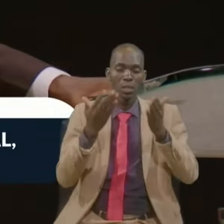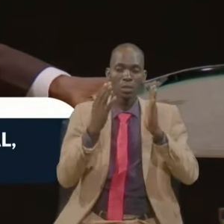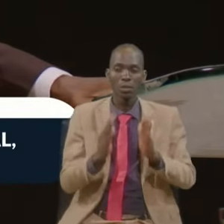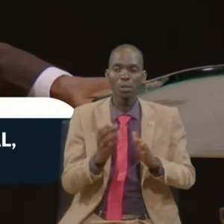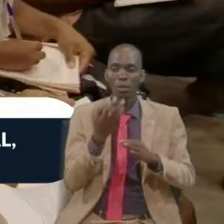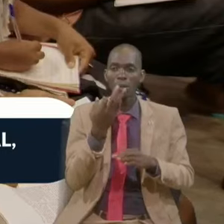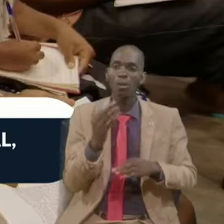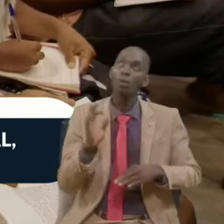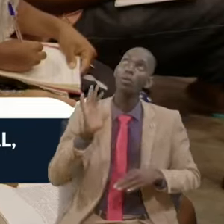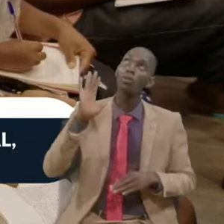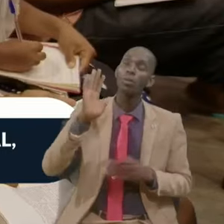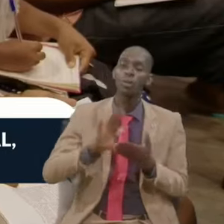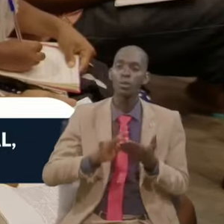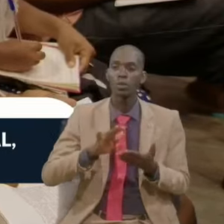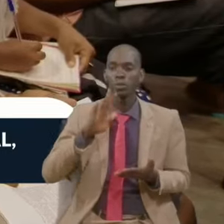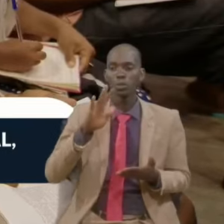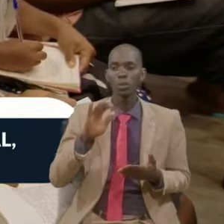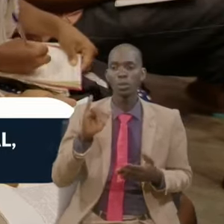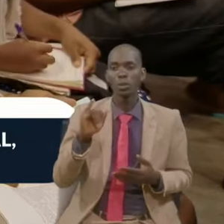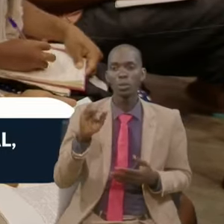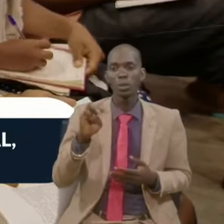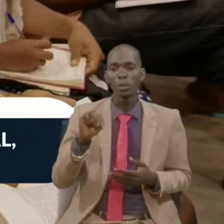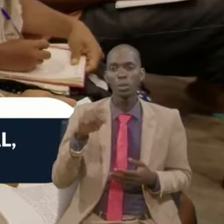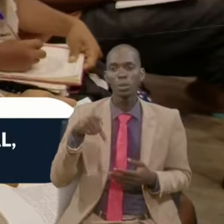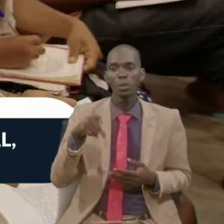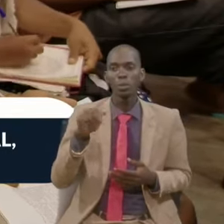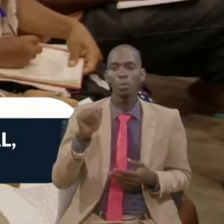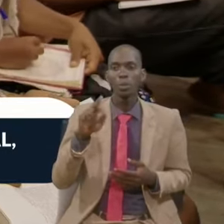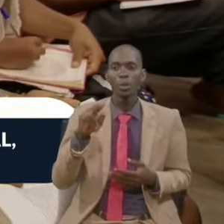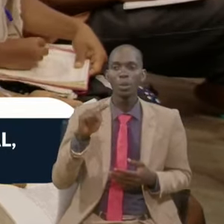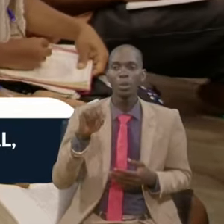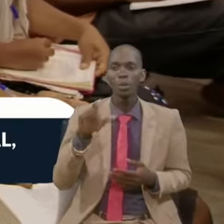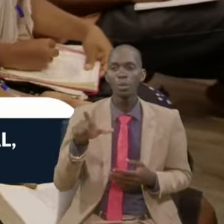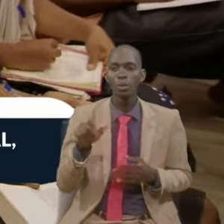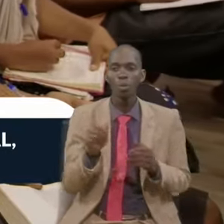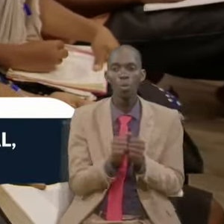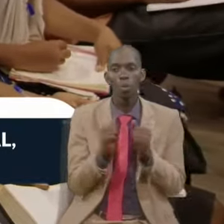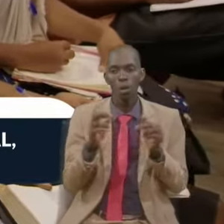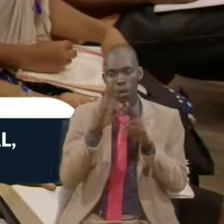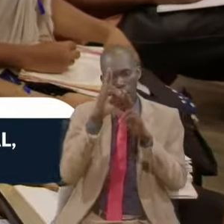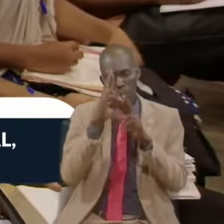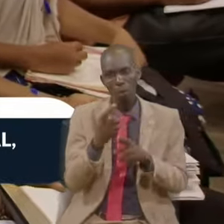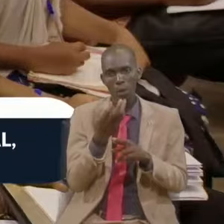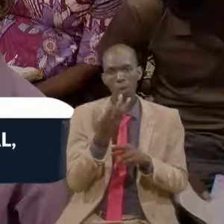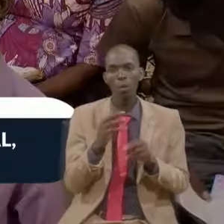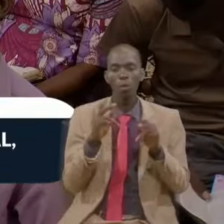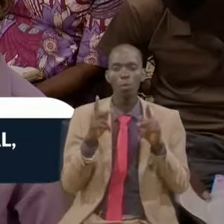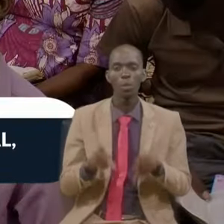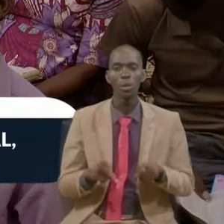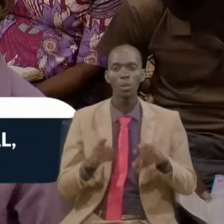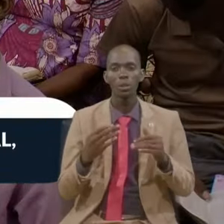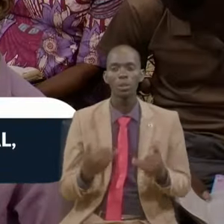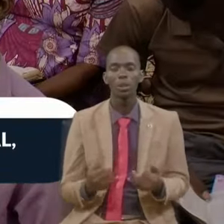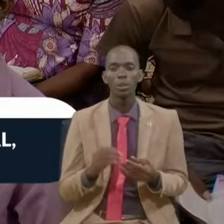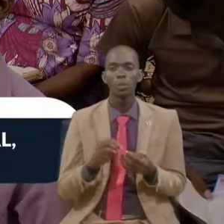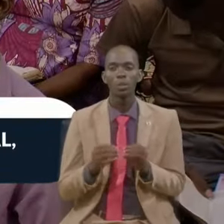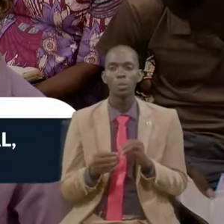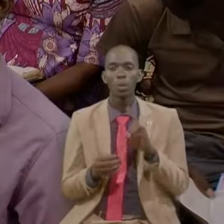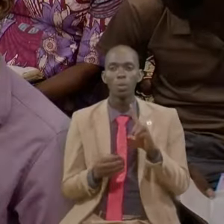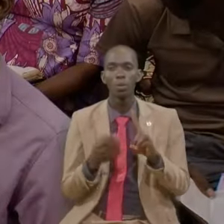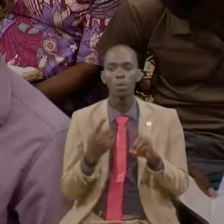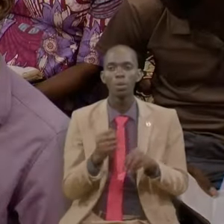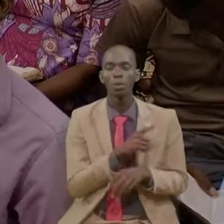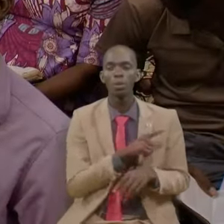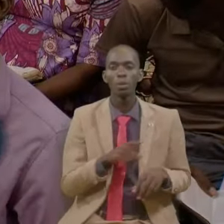glory, impartial without respect of persons. Look at number one. Number one is the Lord